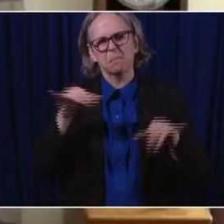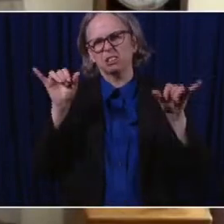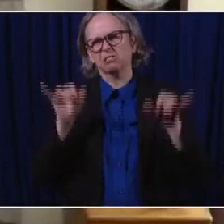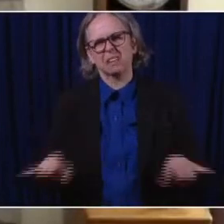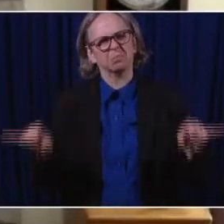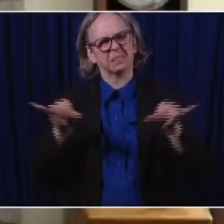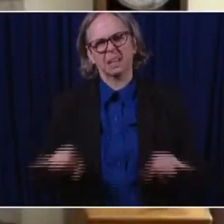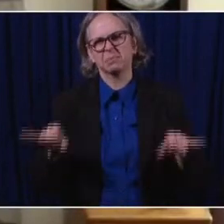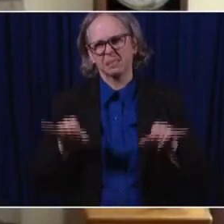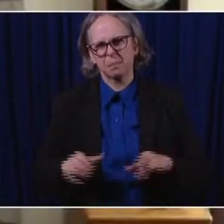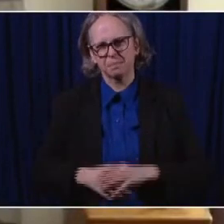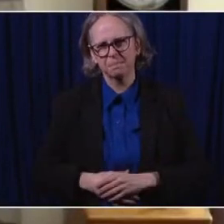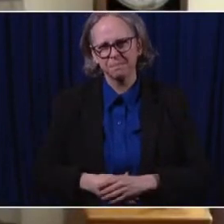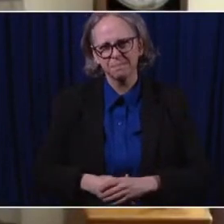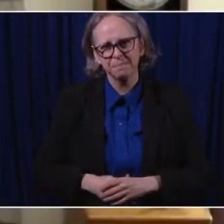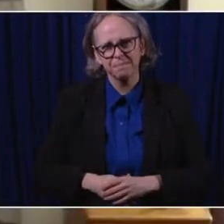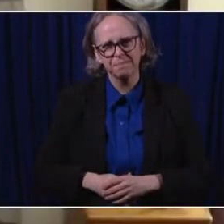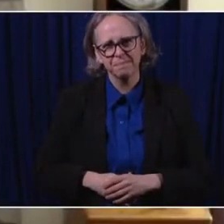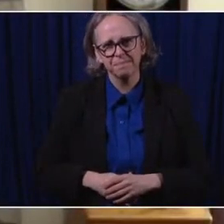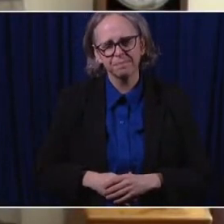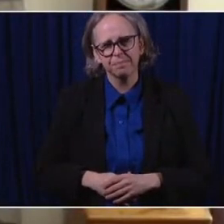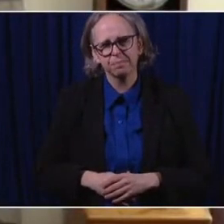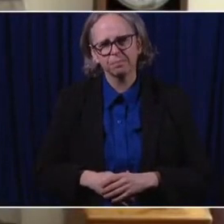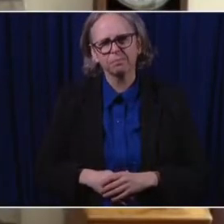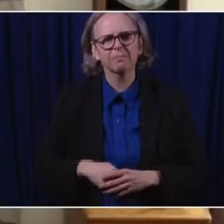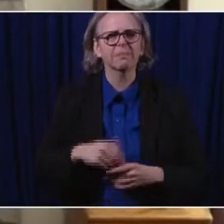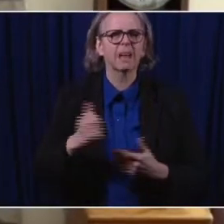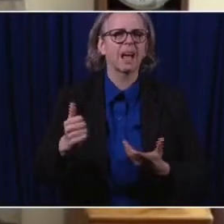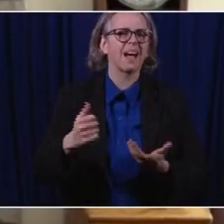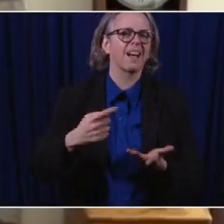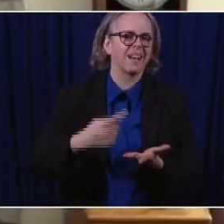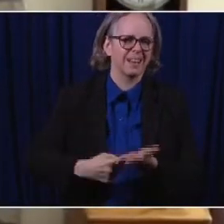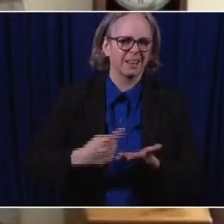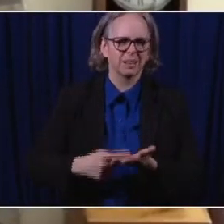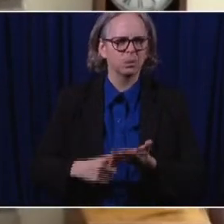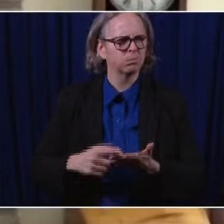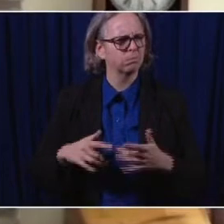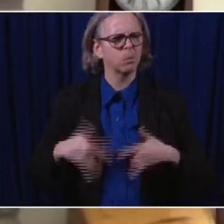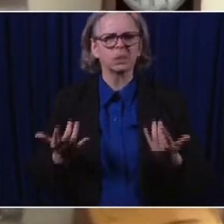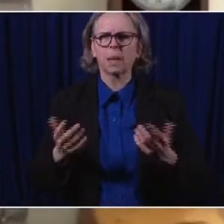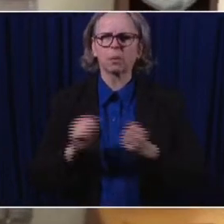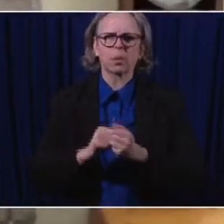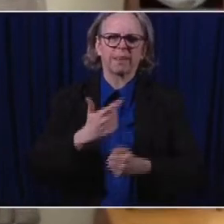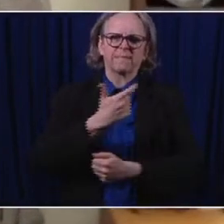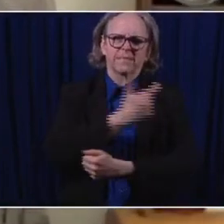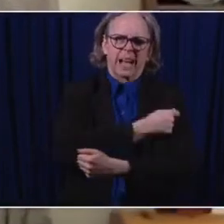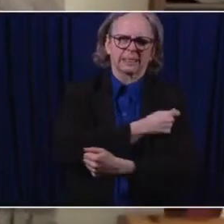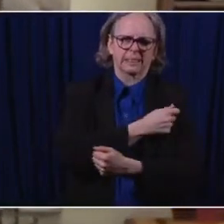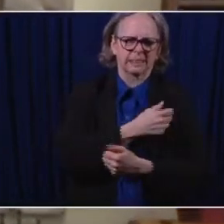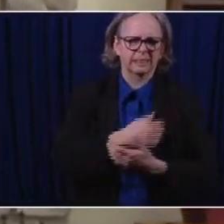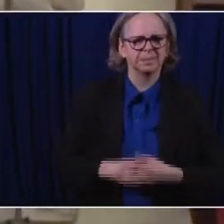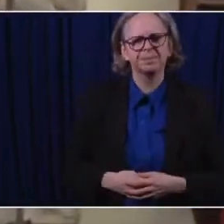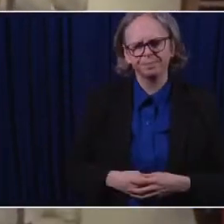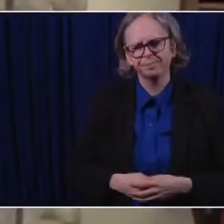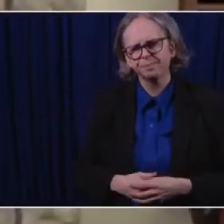update on where we stand on vaccinations here in Ohio, at least in regard to one aspect.